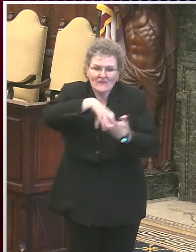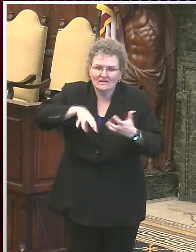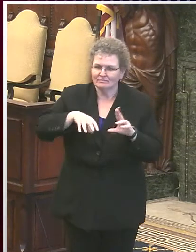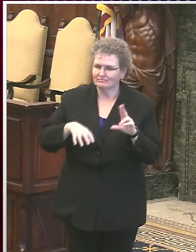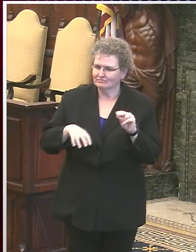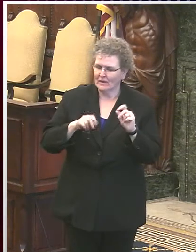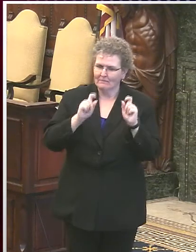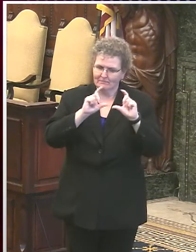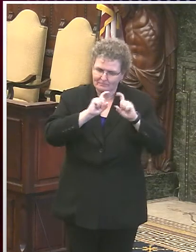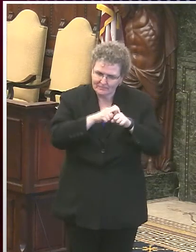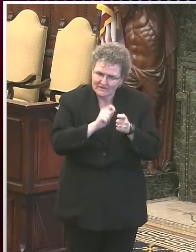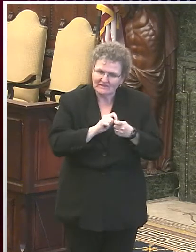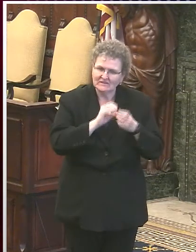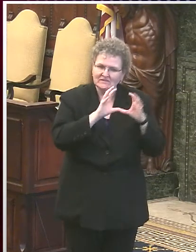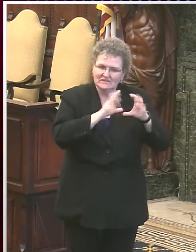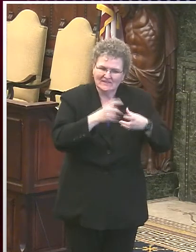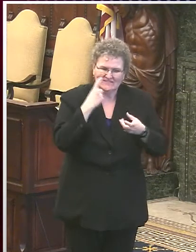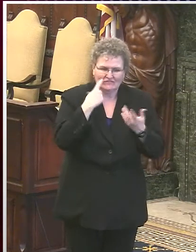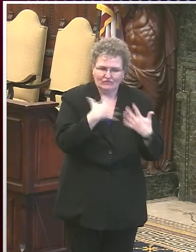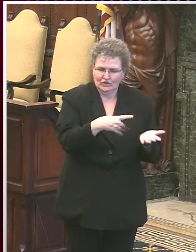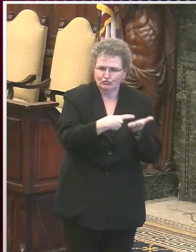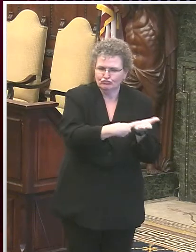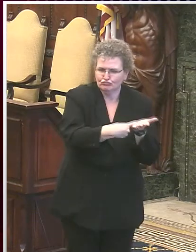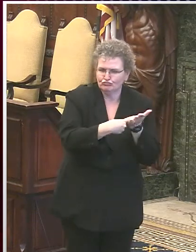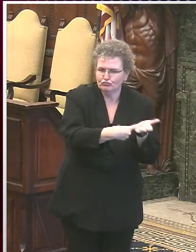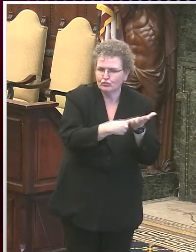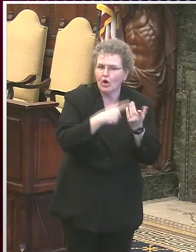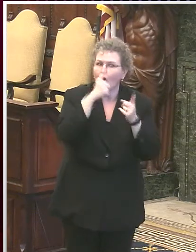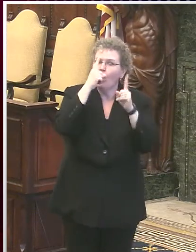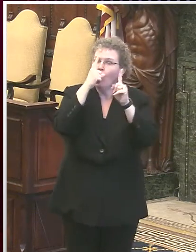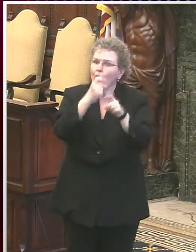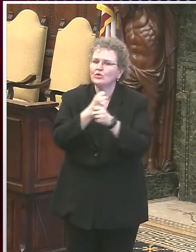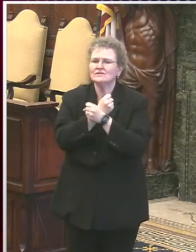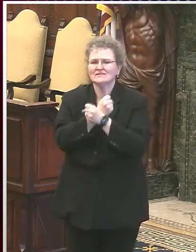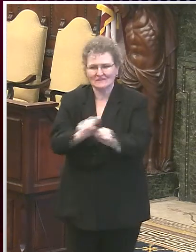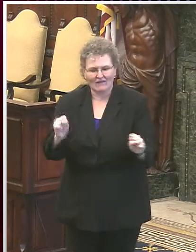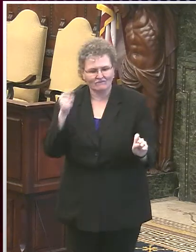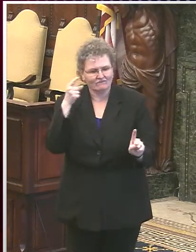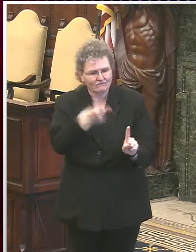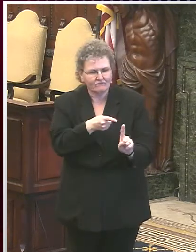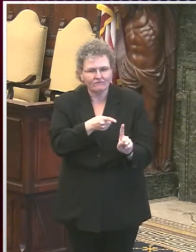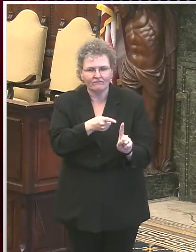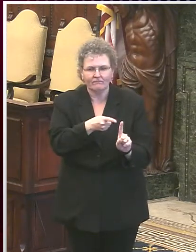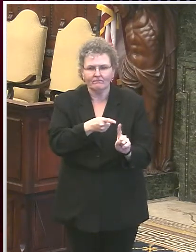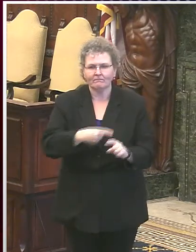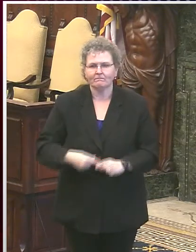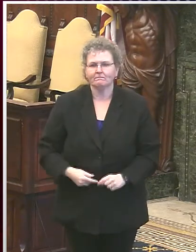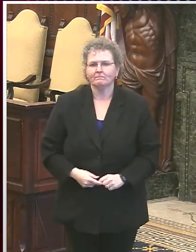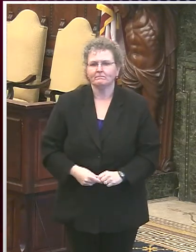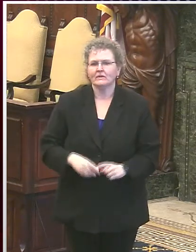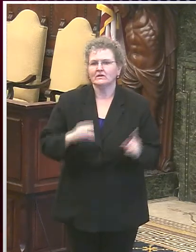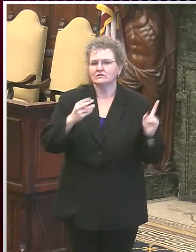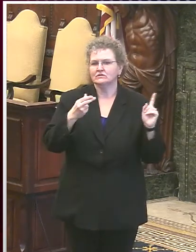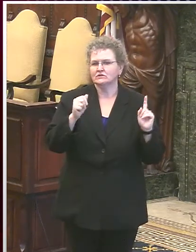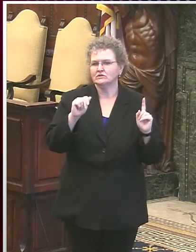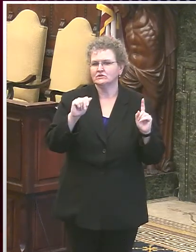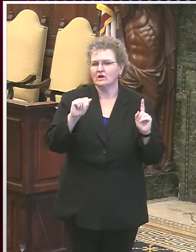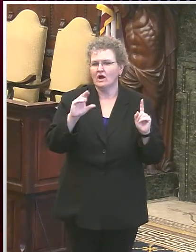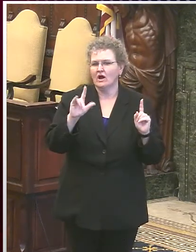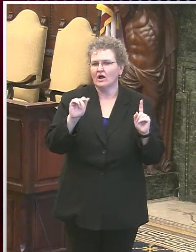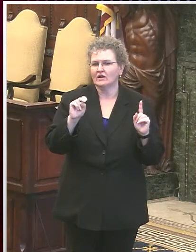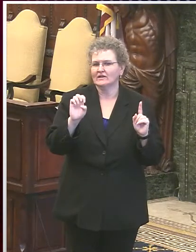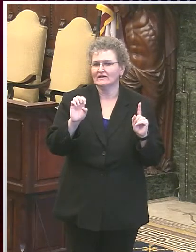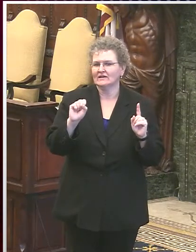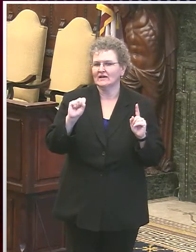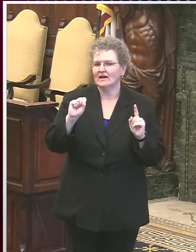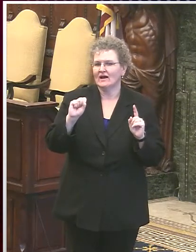details that would try to make this as safe as possible. All right, thank you. Thank you, David. Let's go to Charlene Santiago of